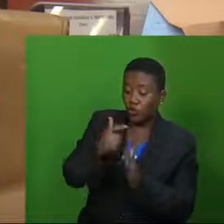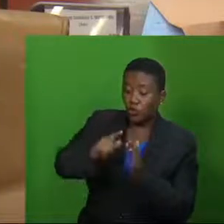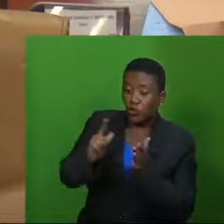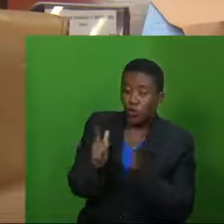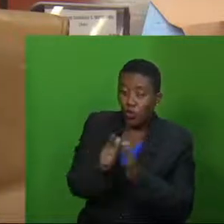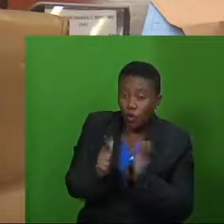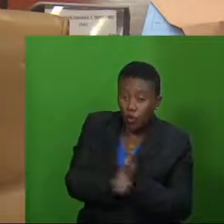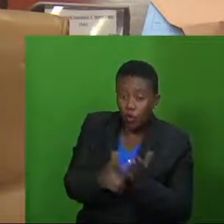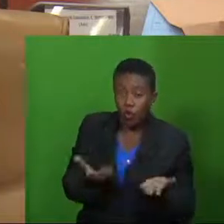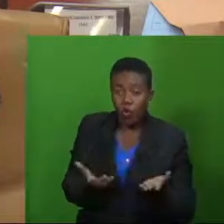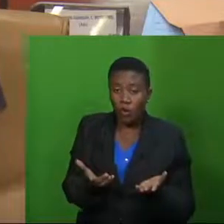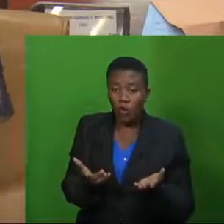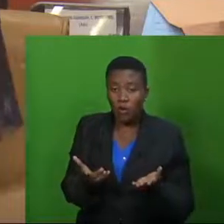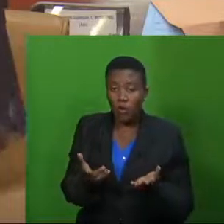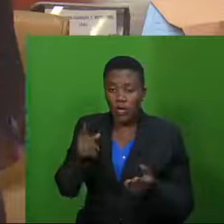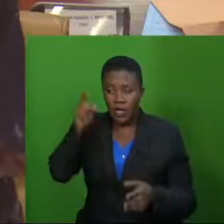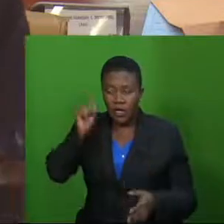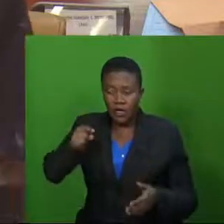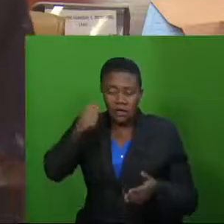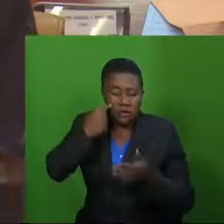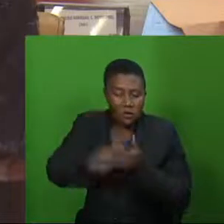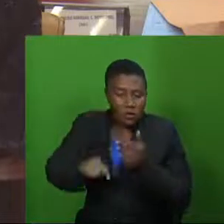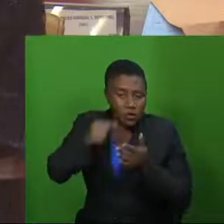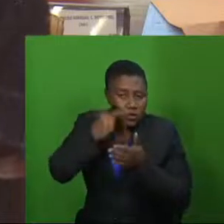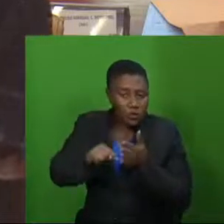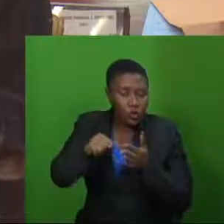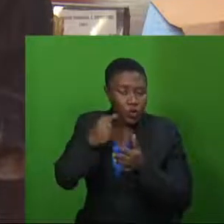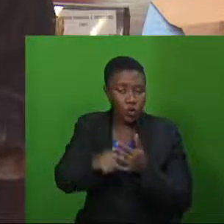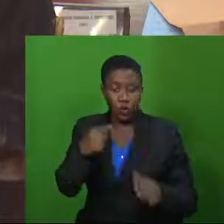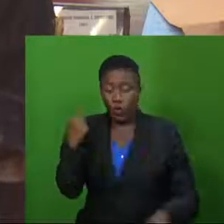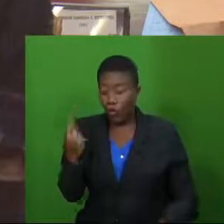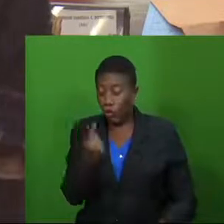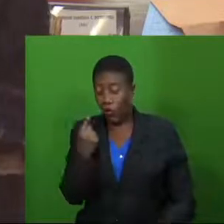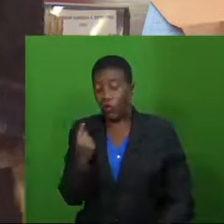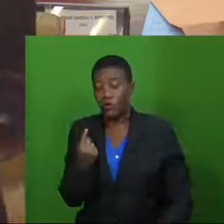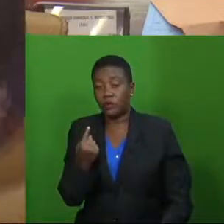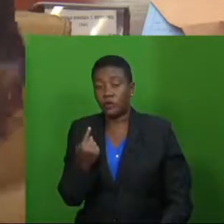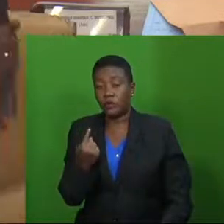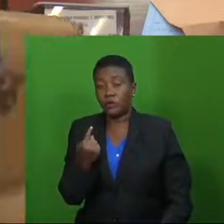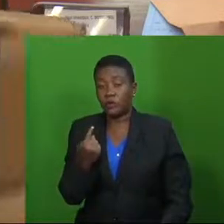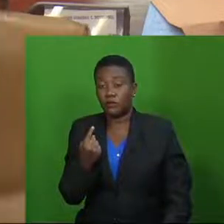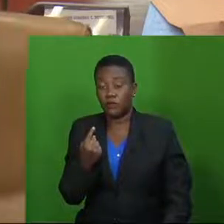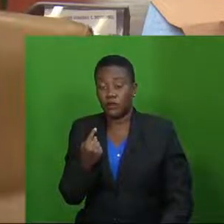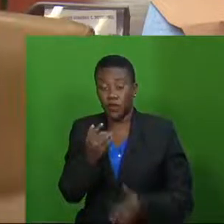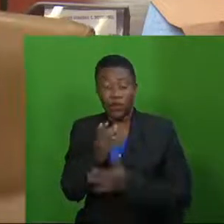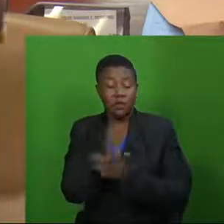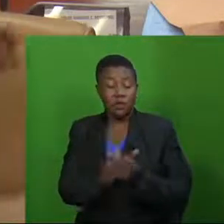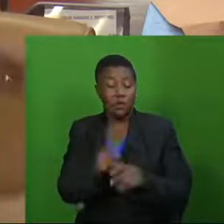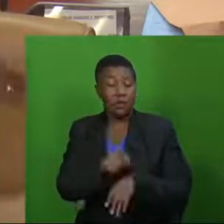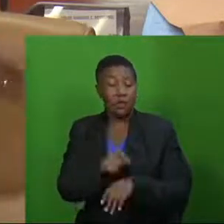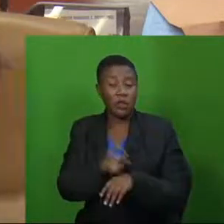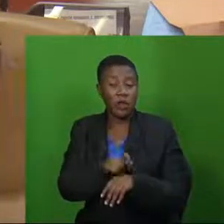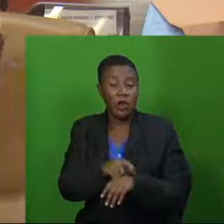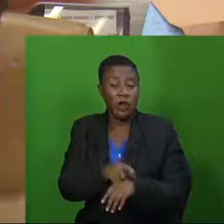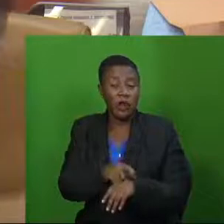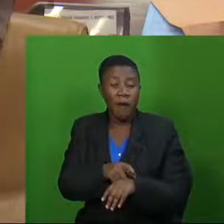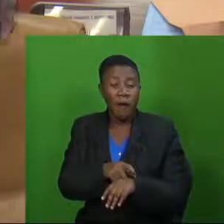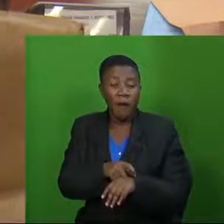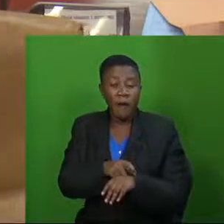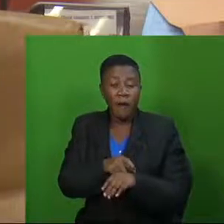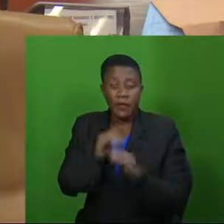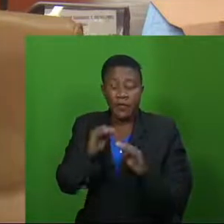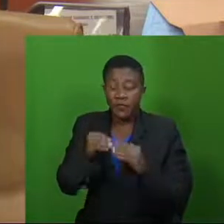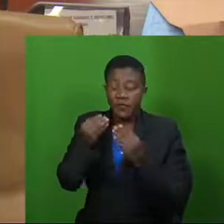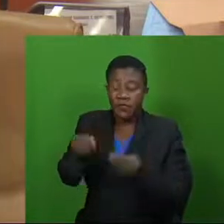going through. The Speaker, if we give them what they are supposed to do, and even sometimes giving them the referral to go